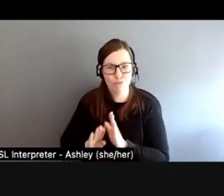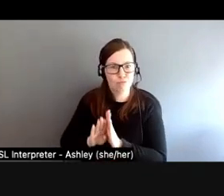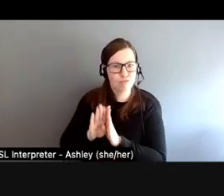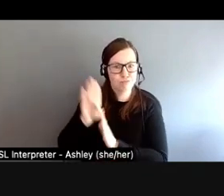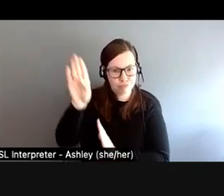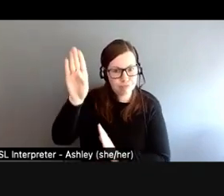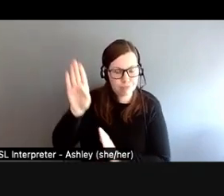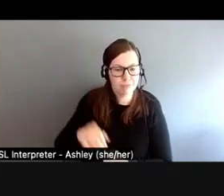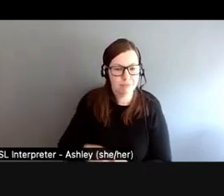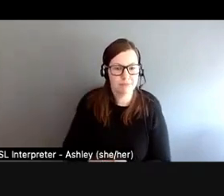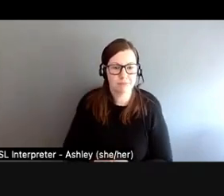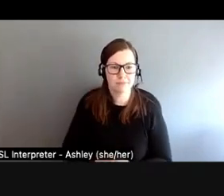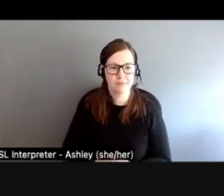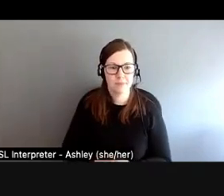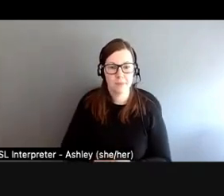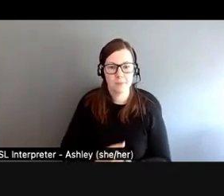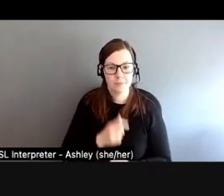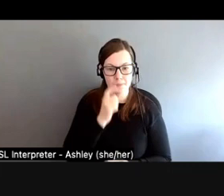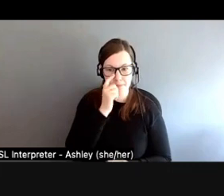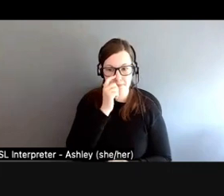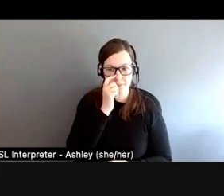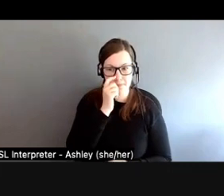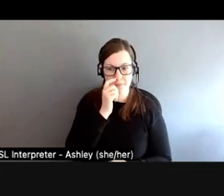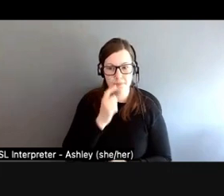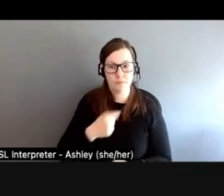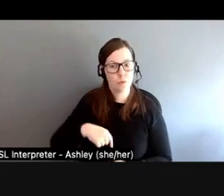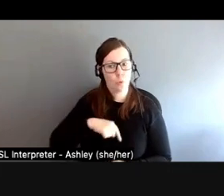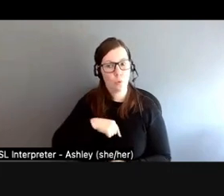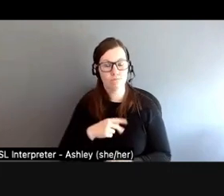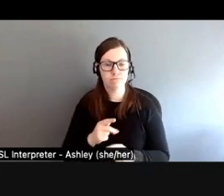evaluate, and we started to see yes, we started to